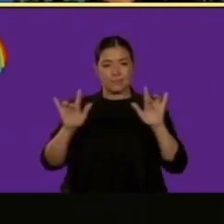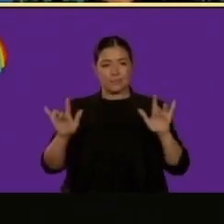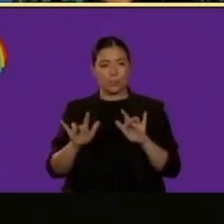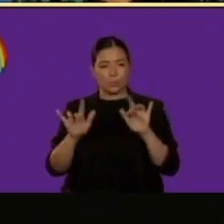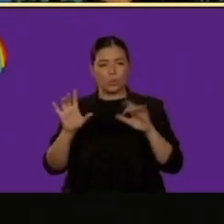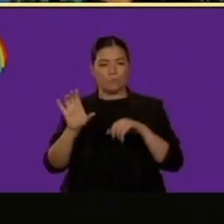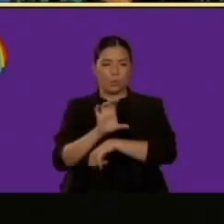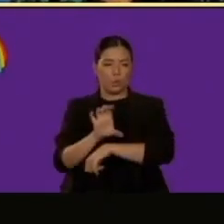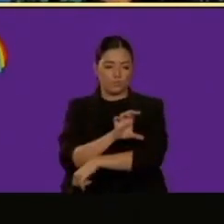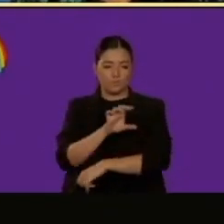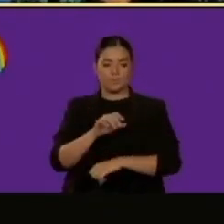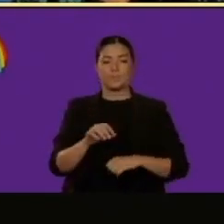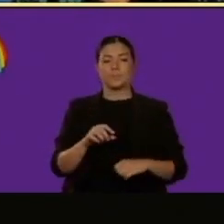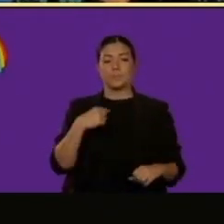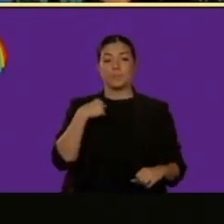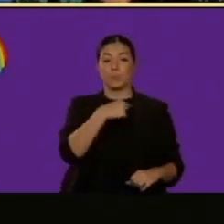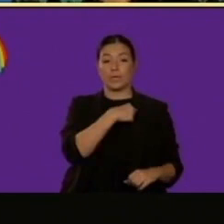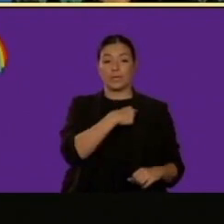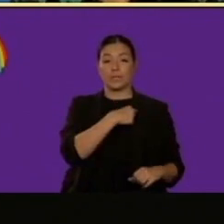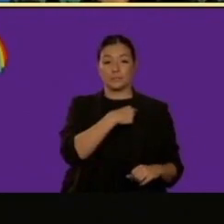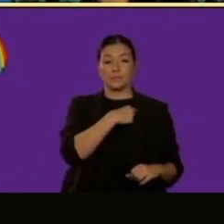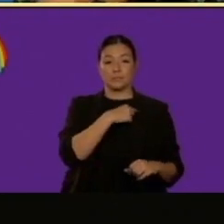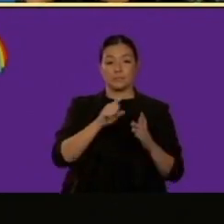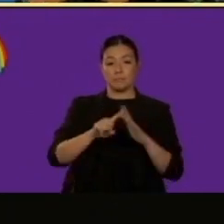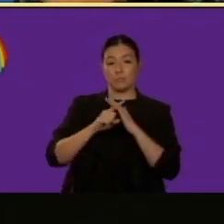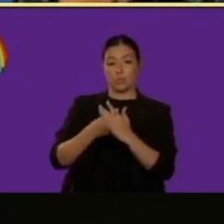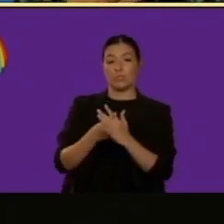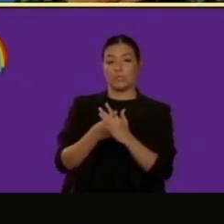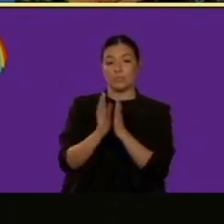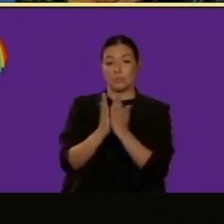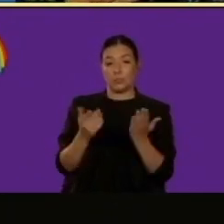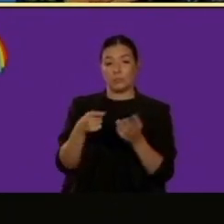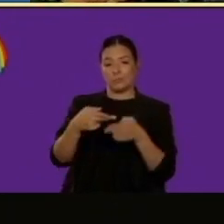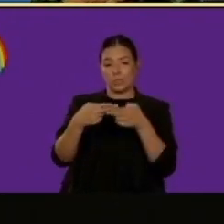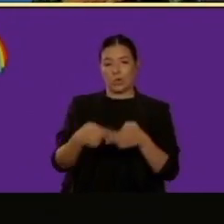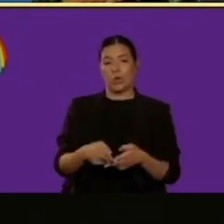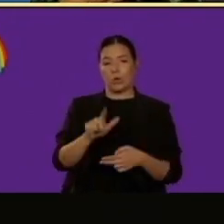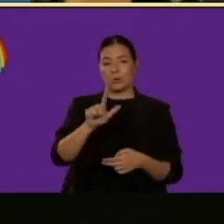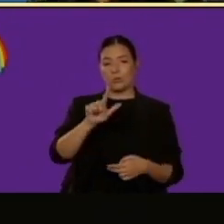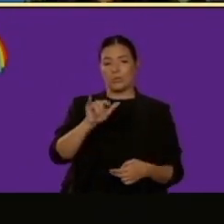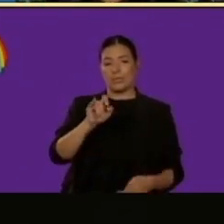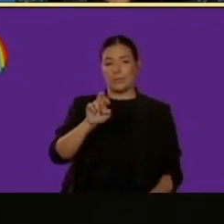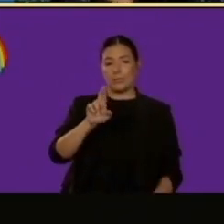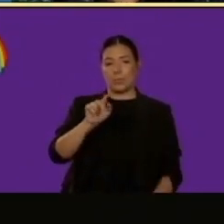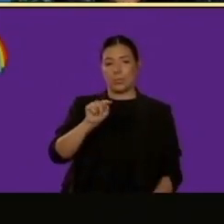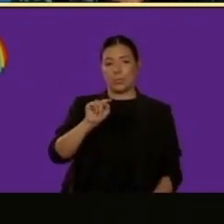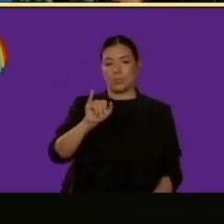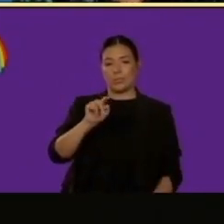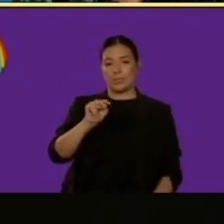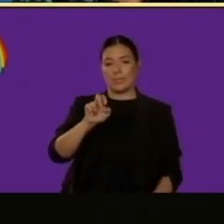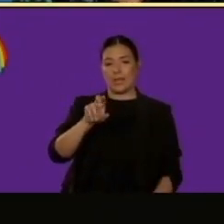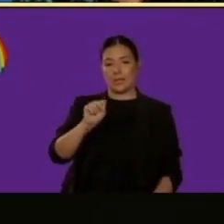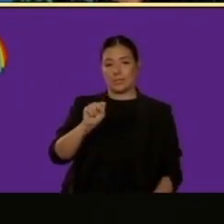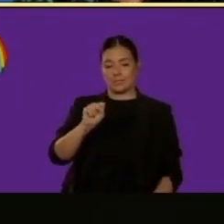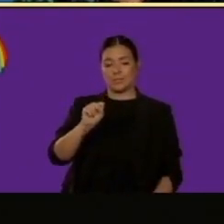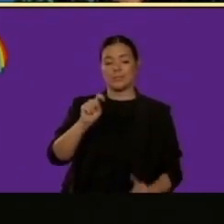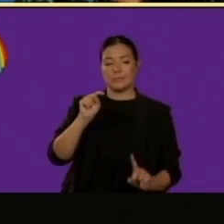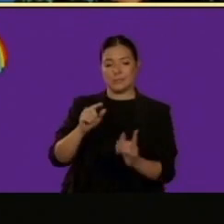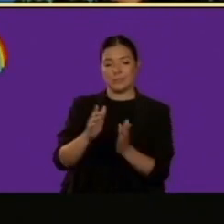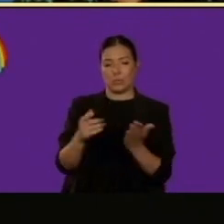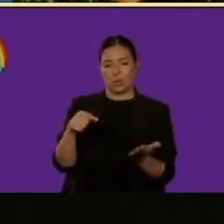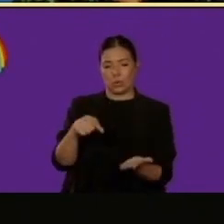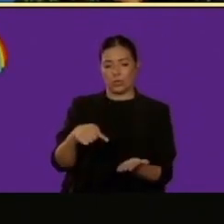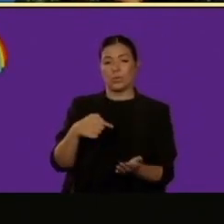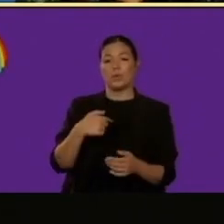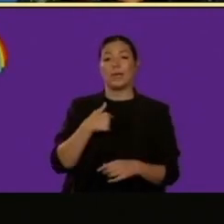the también. same thing with the Descubrimos shapes que as sus well, and fortalezas they mentales y said their emocionales mental, emotional strength contribuyeron a sus